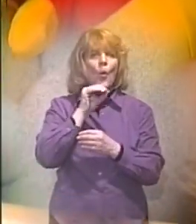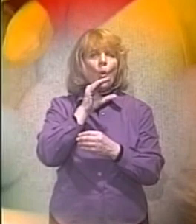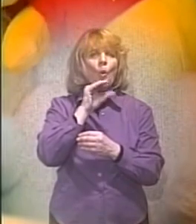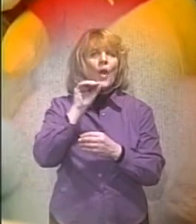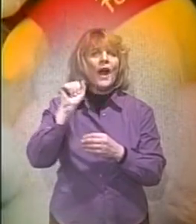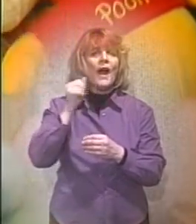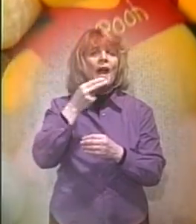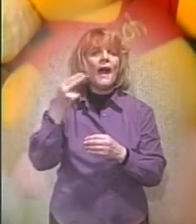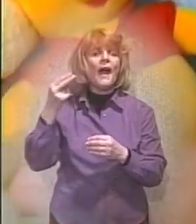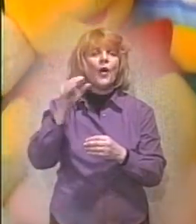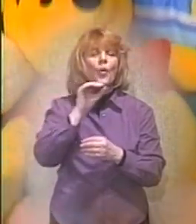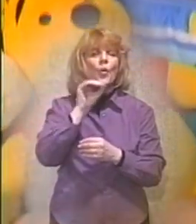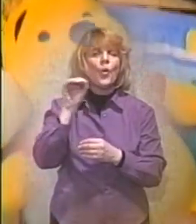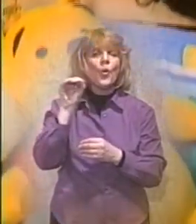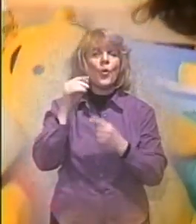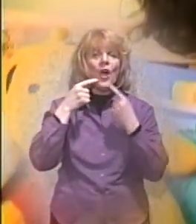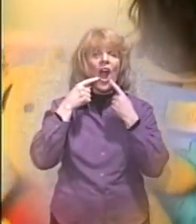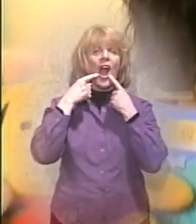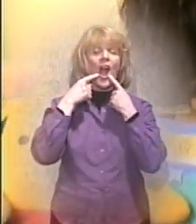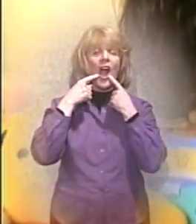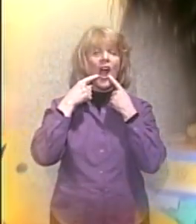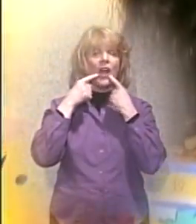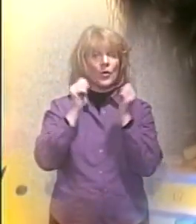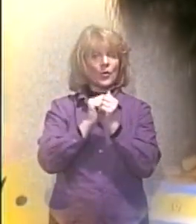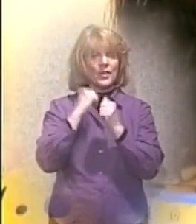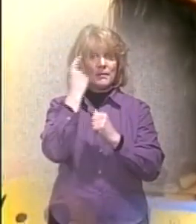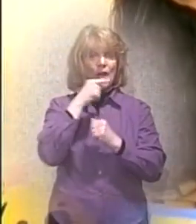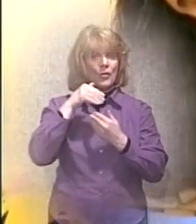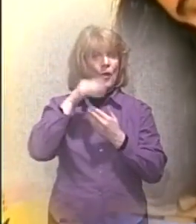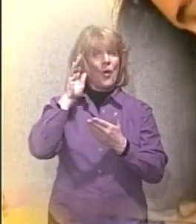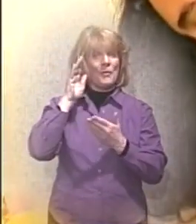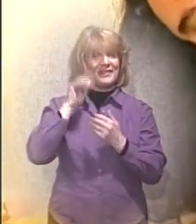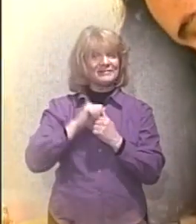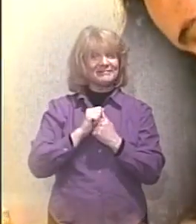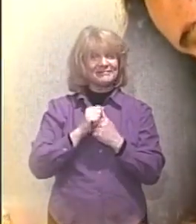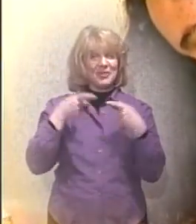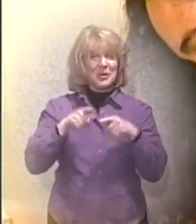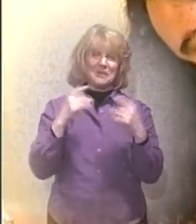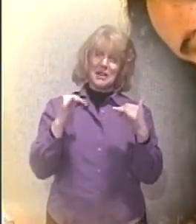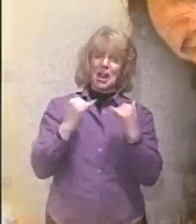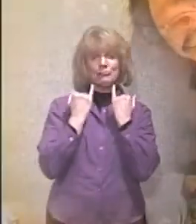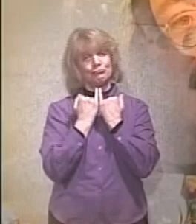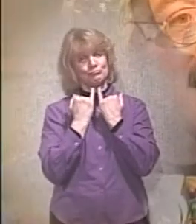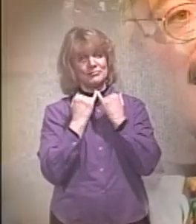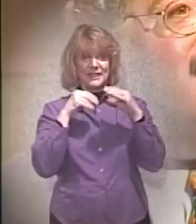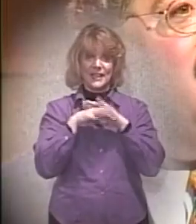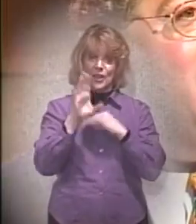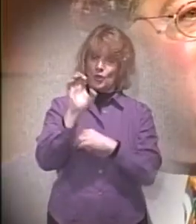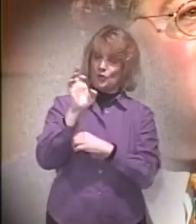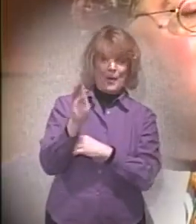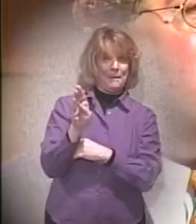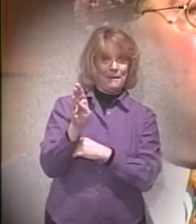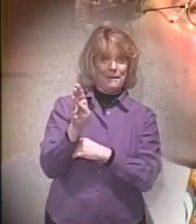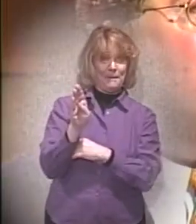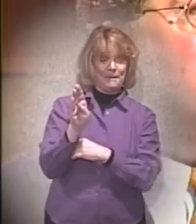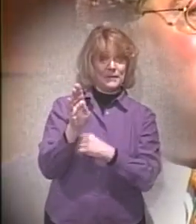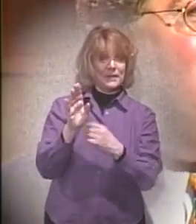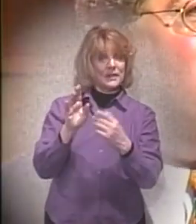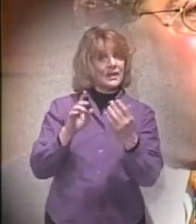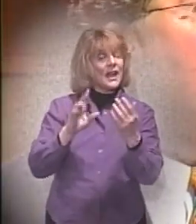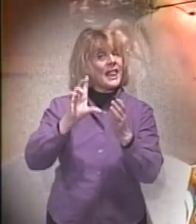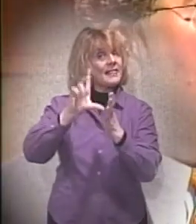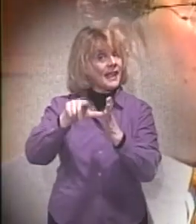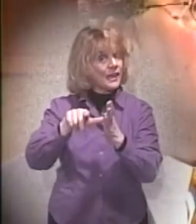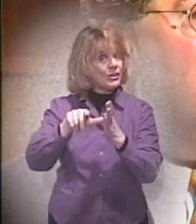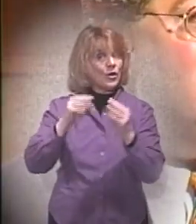an ah, hoo, that babies will do often on their own in their cribs or often back to their parents. They begin to make more and more